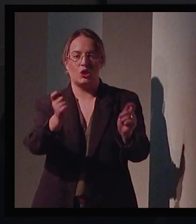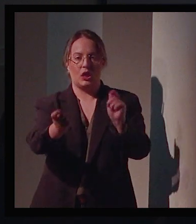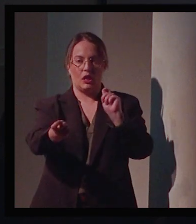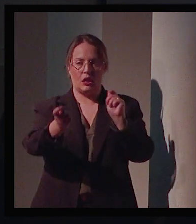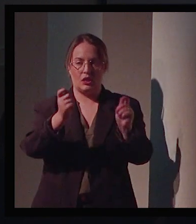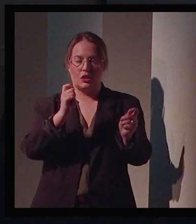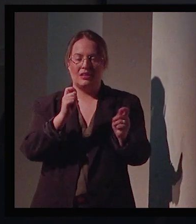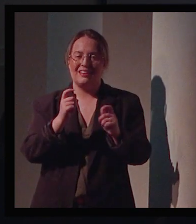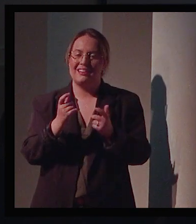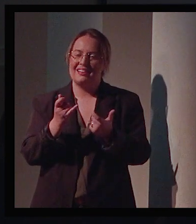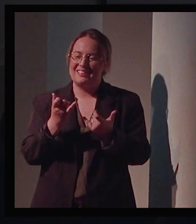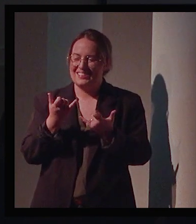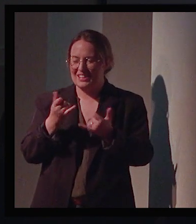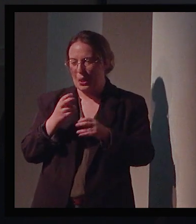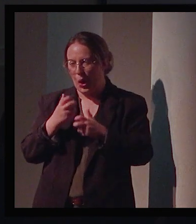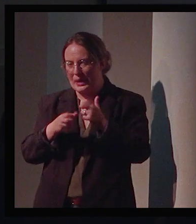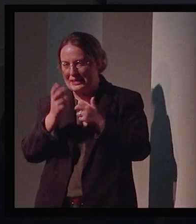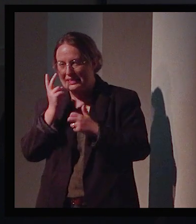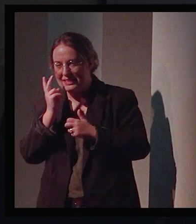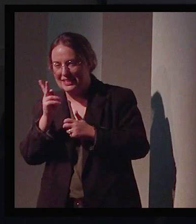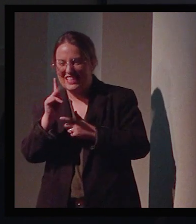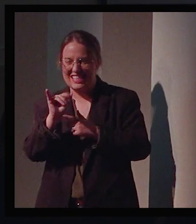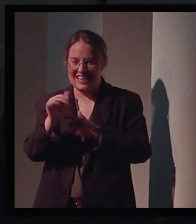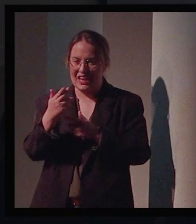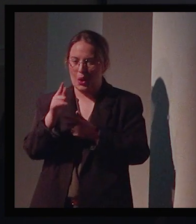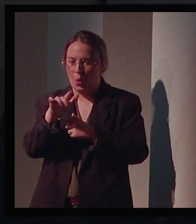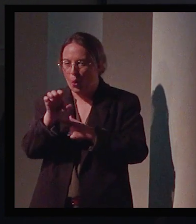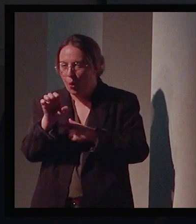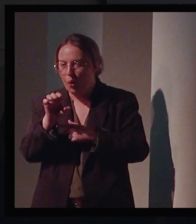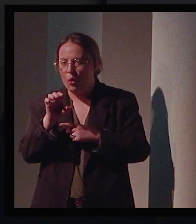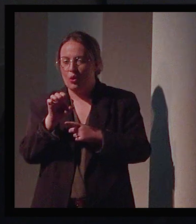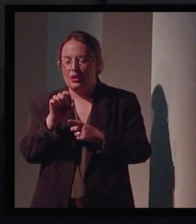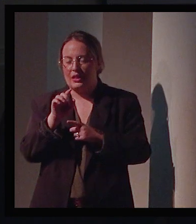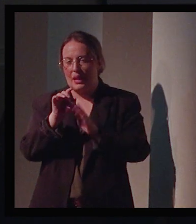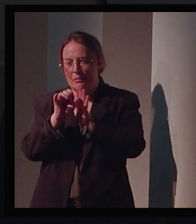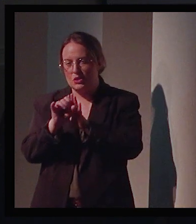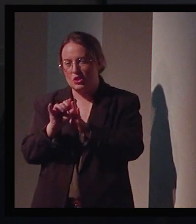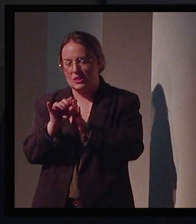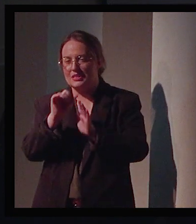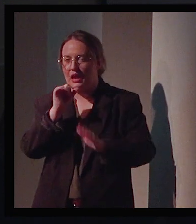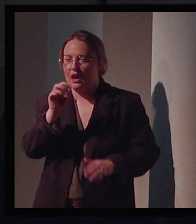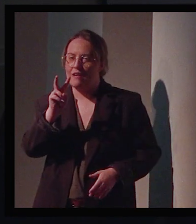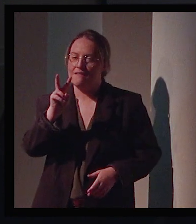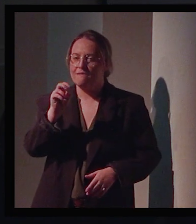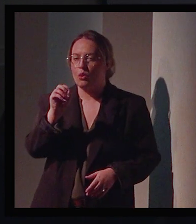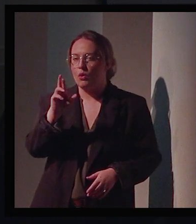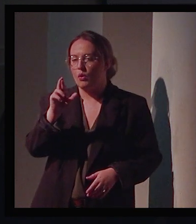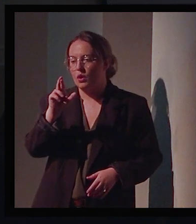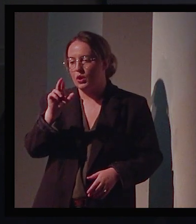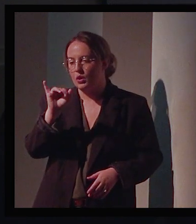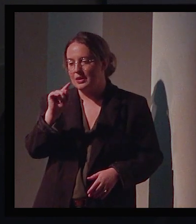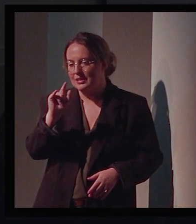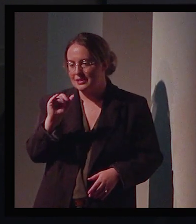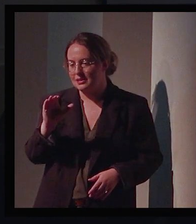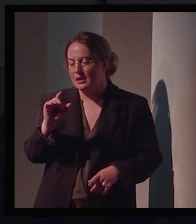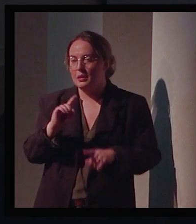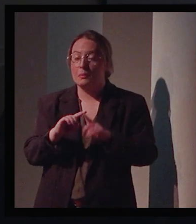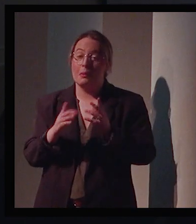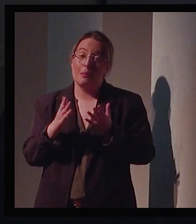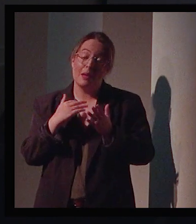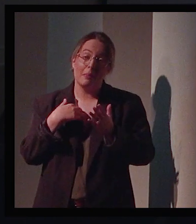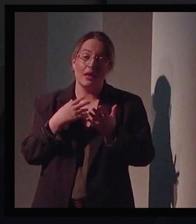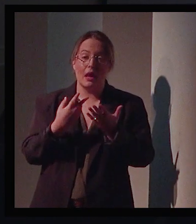such keyhole images as somewhat voyeuristic. But whether such images reflect a kind of objectifying